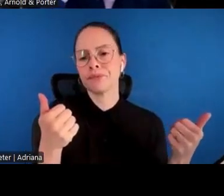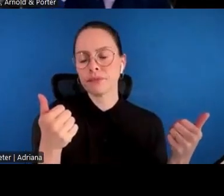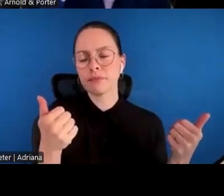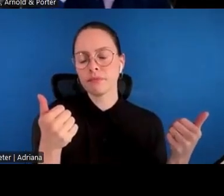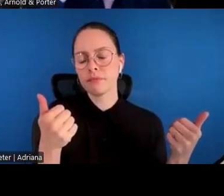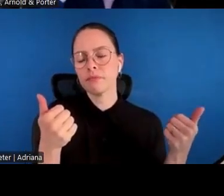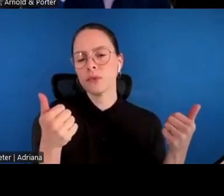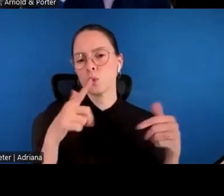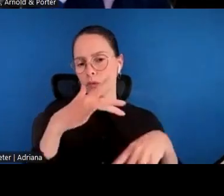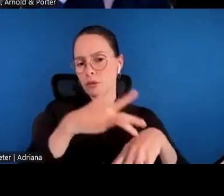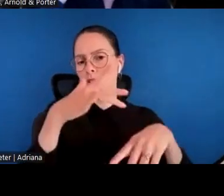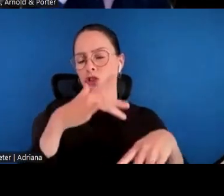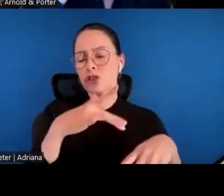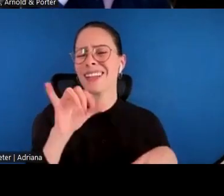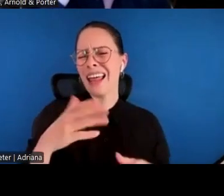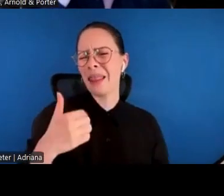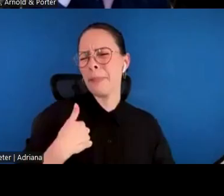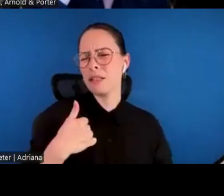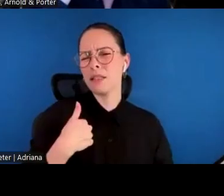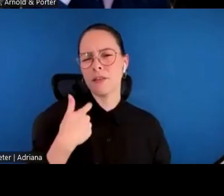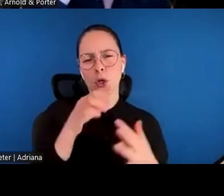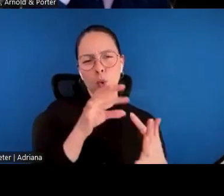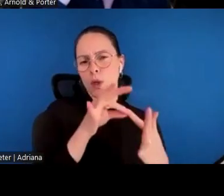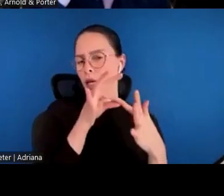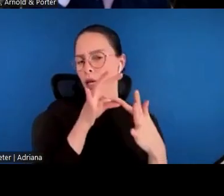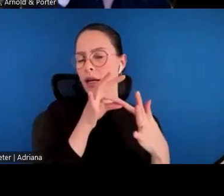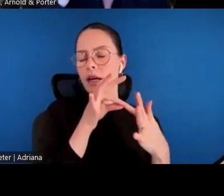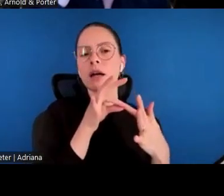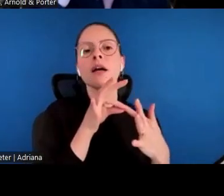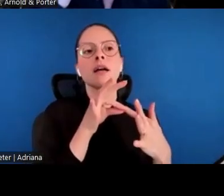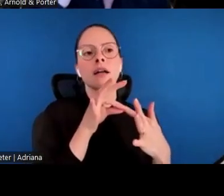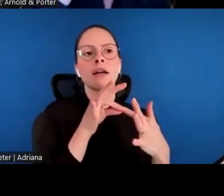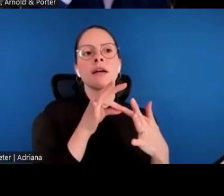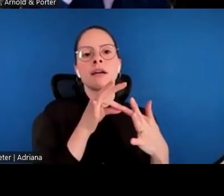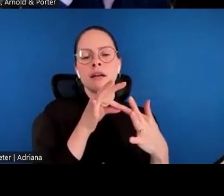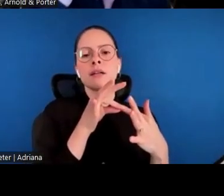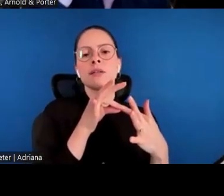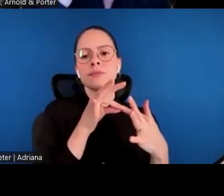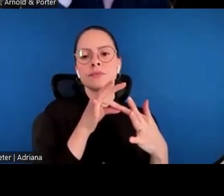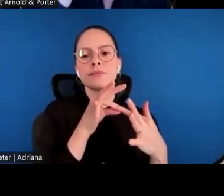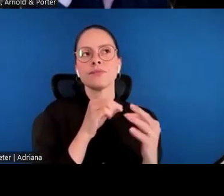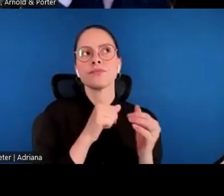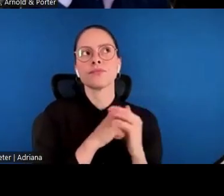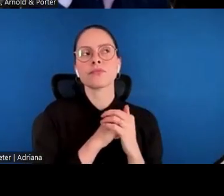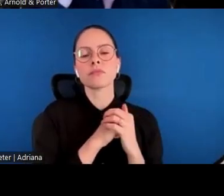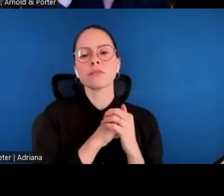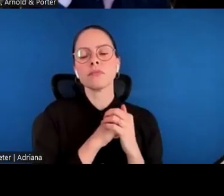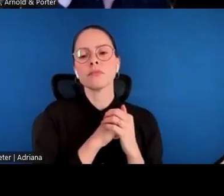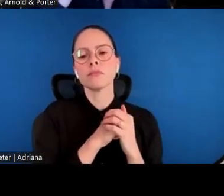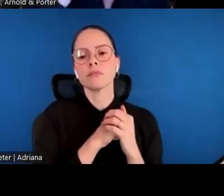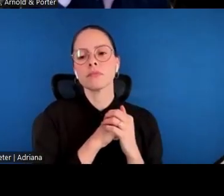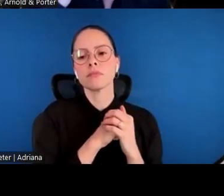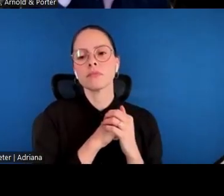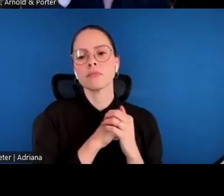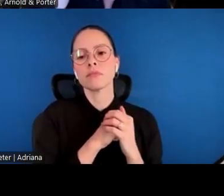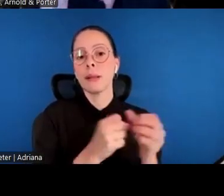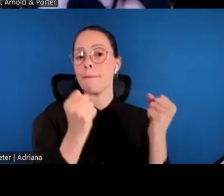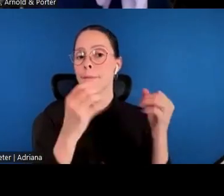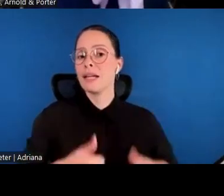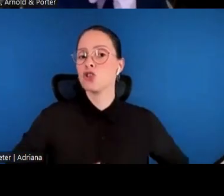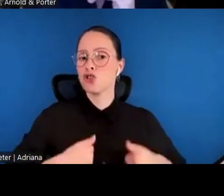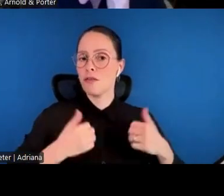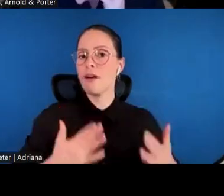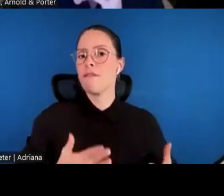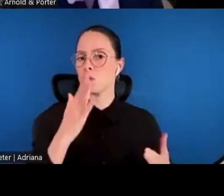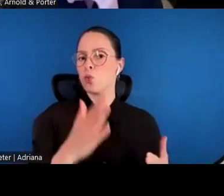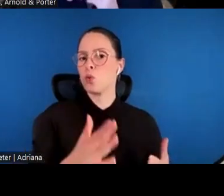something unique, and it is an avenue that a lot of survivors will choose